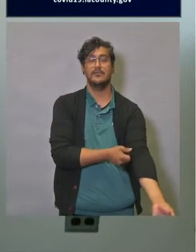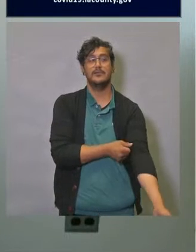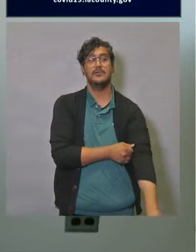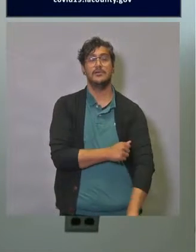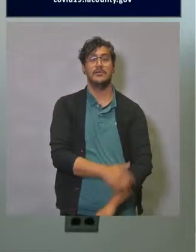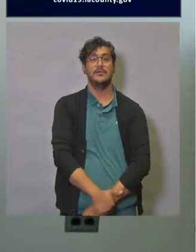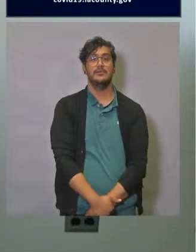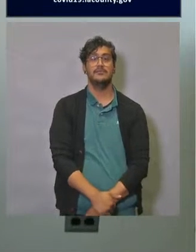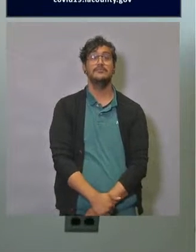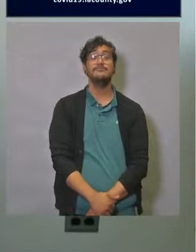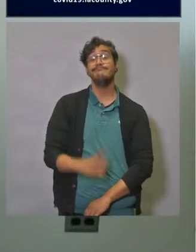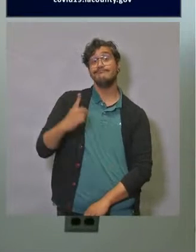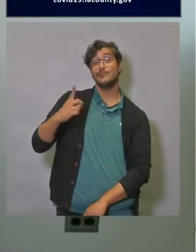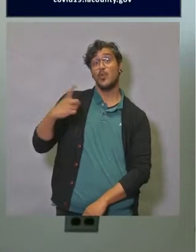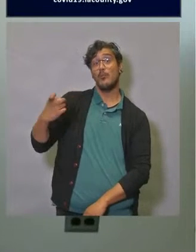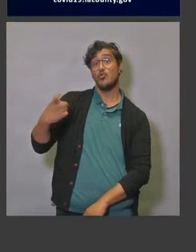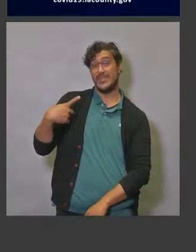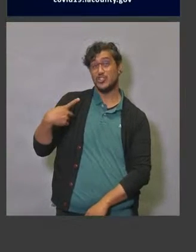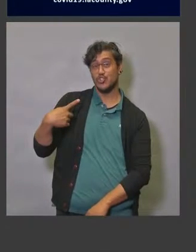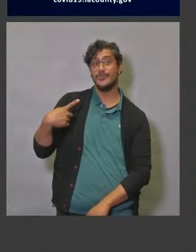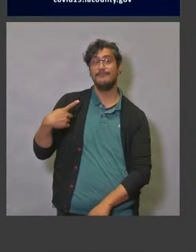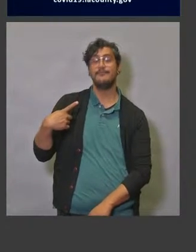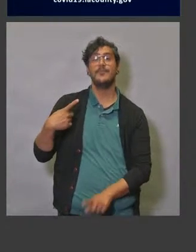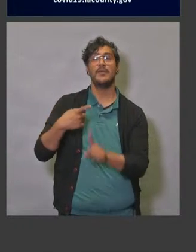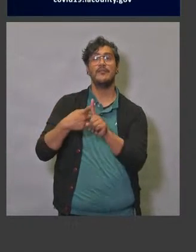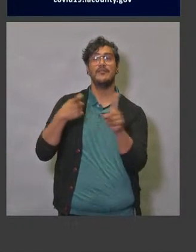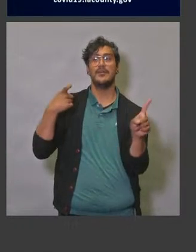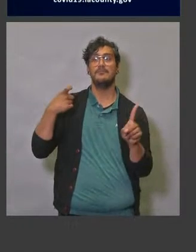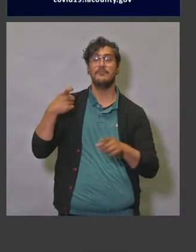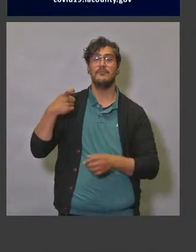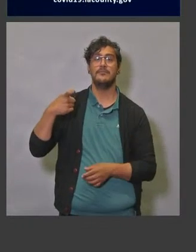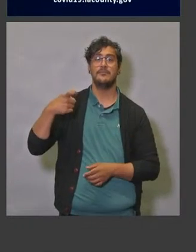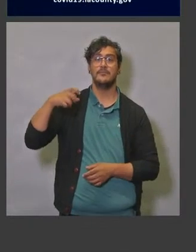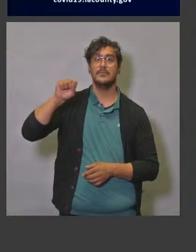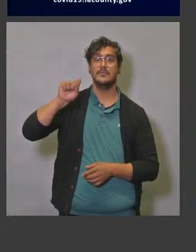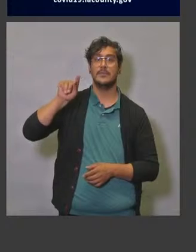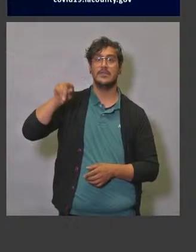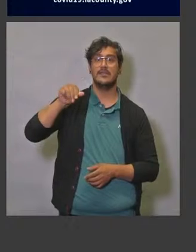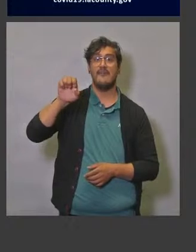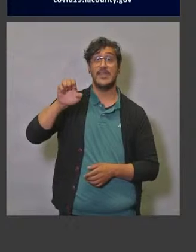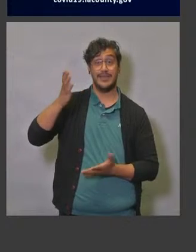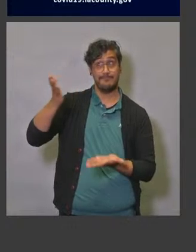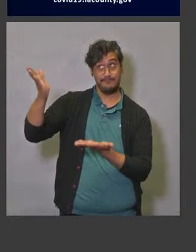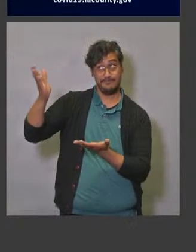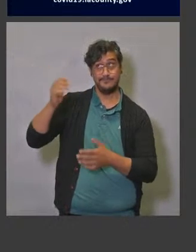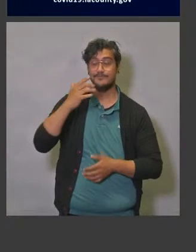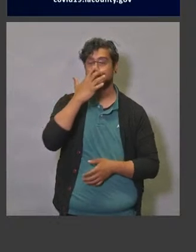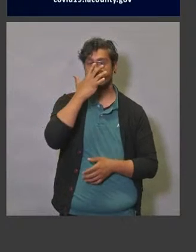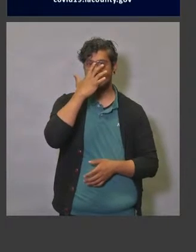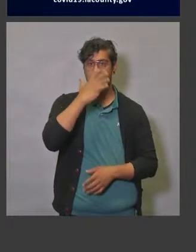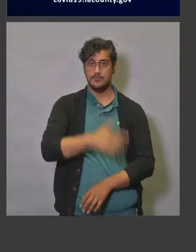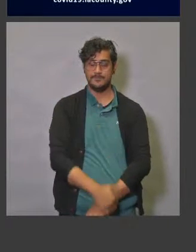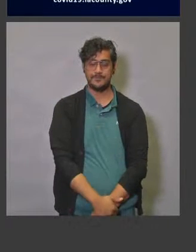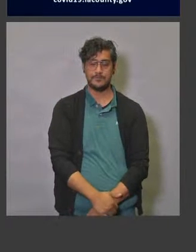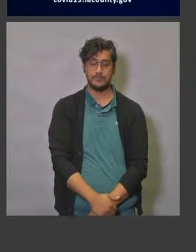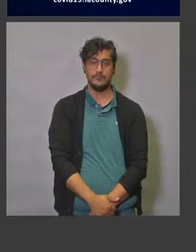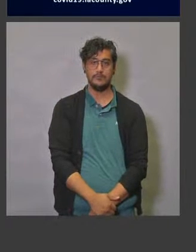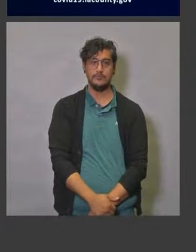you. And Thank we you. have time for one last question, and that question comes from the line of Stephanie Dazio. Stephanie, your line is unmuted. Please go